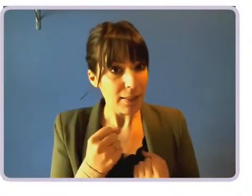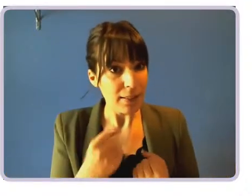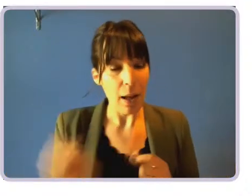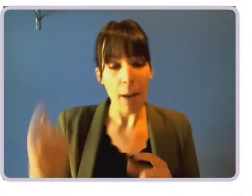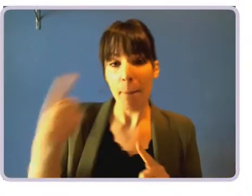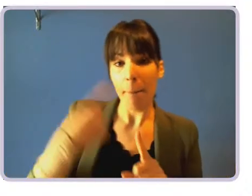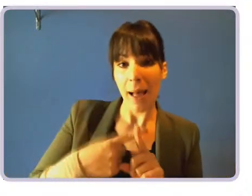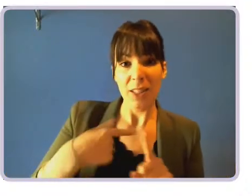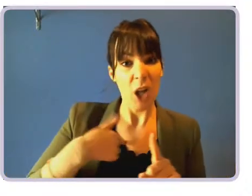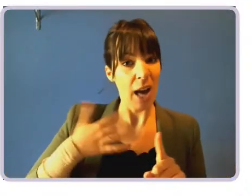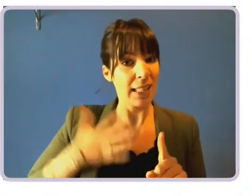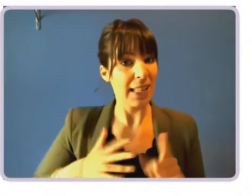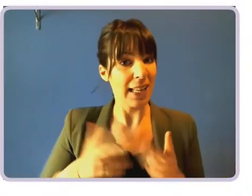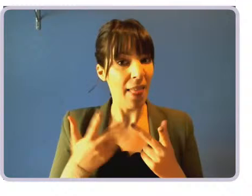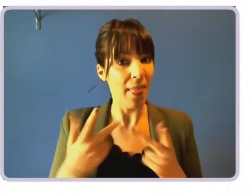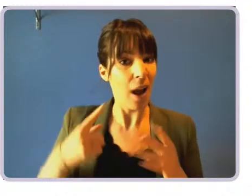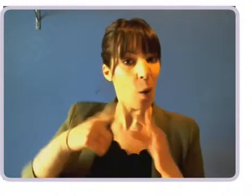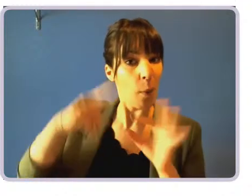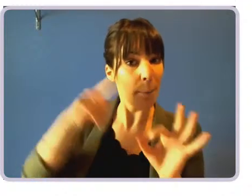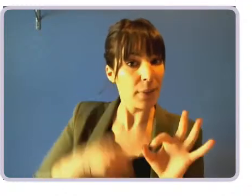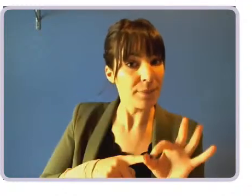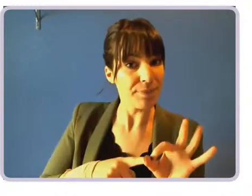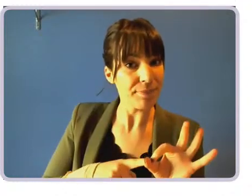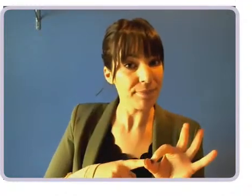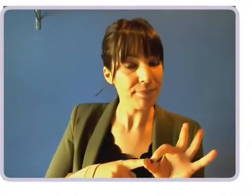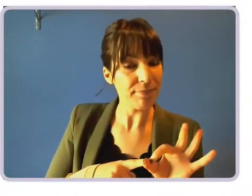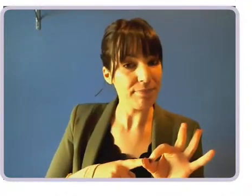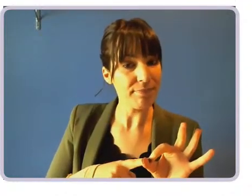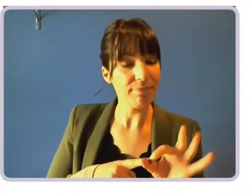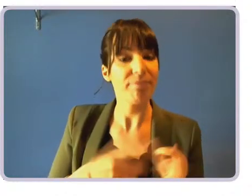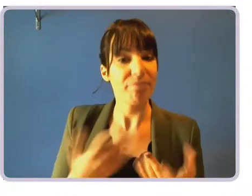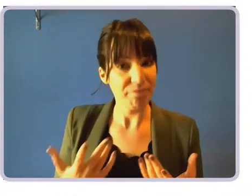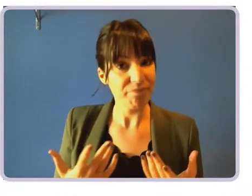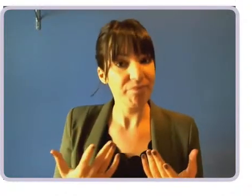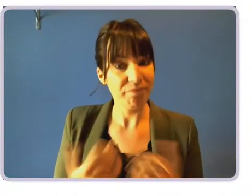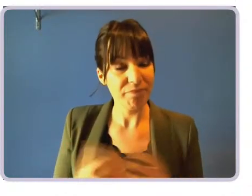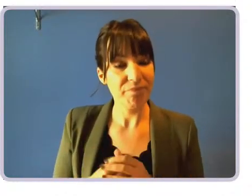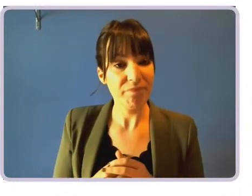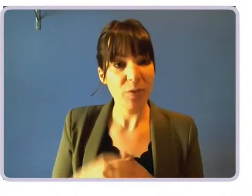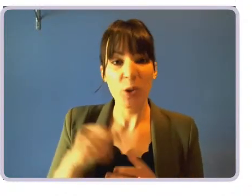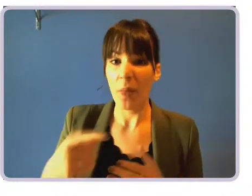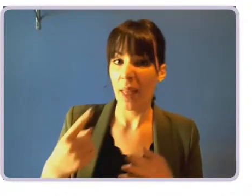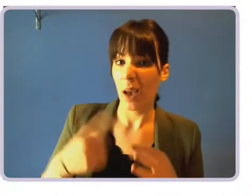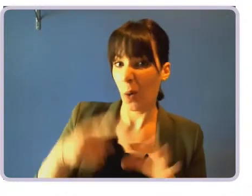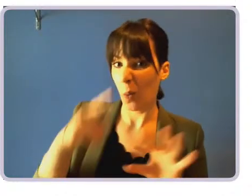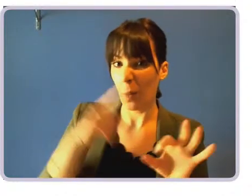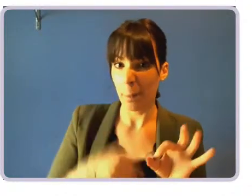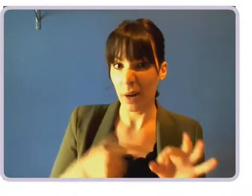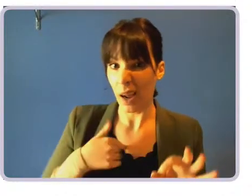equipment that would enable me to be somewhere else.